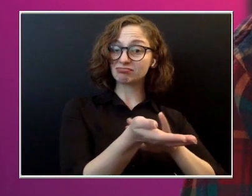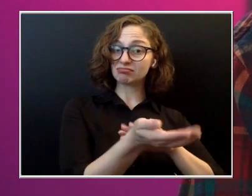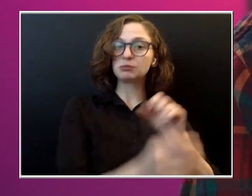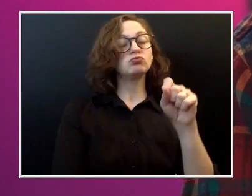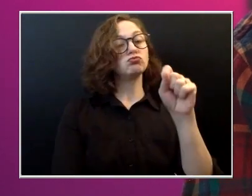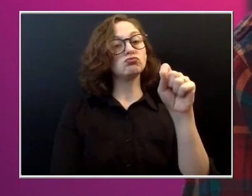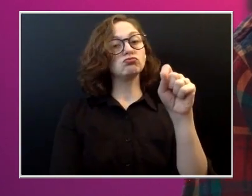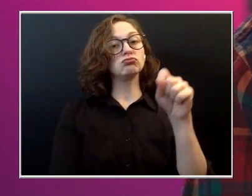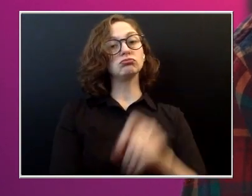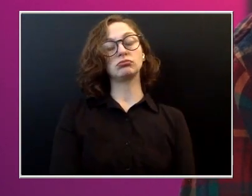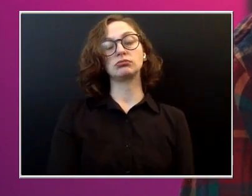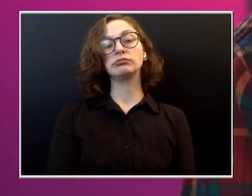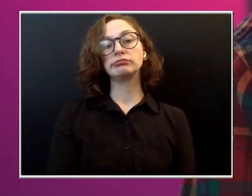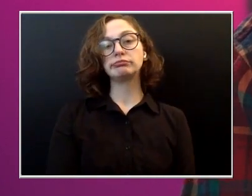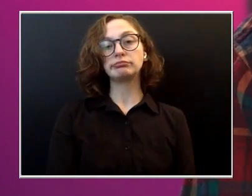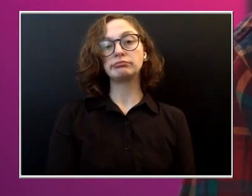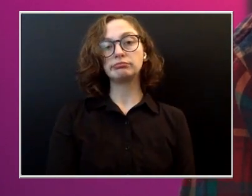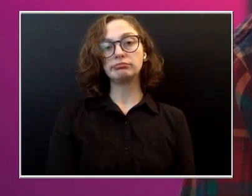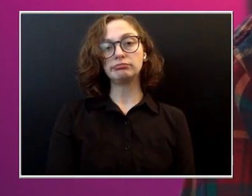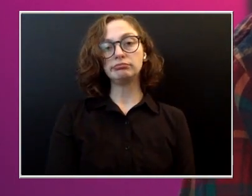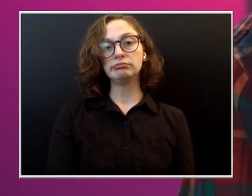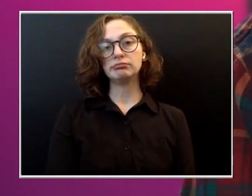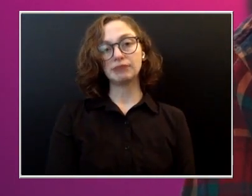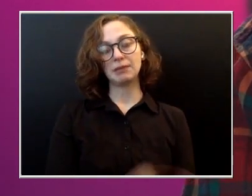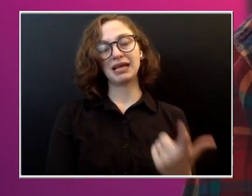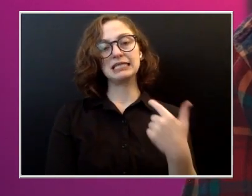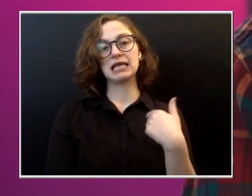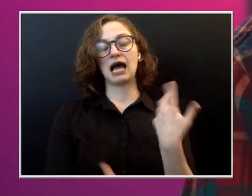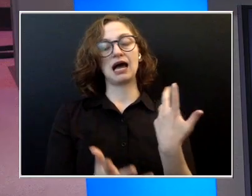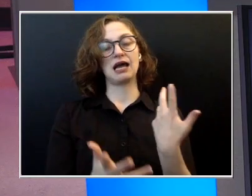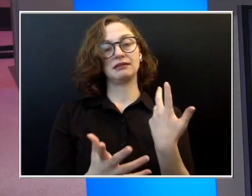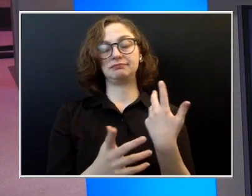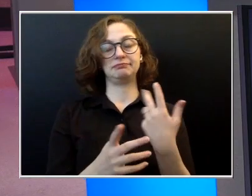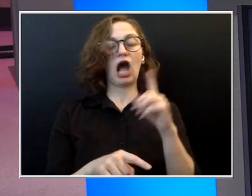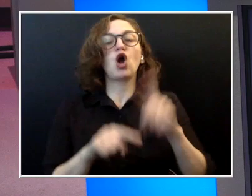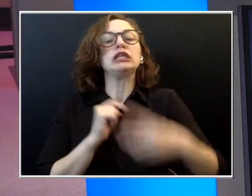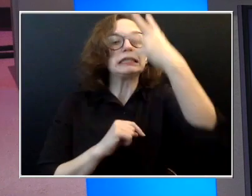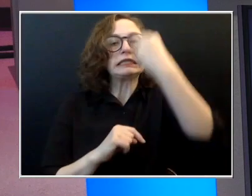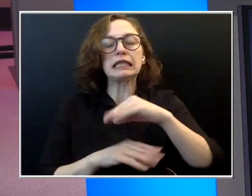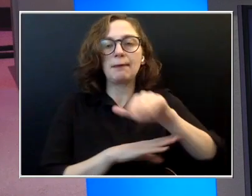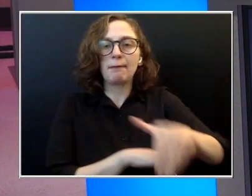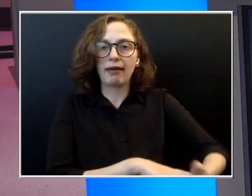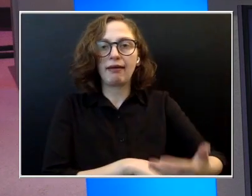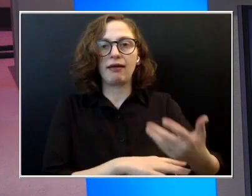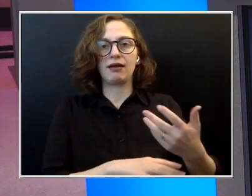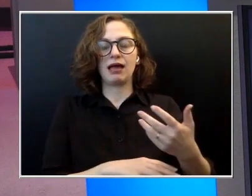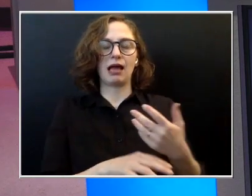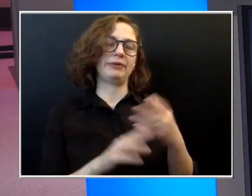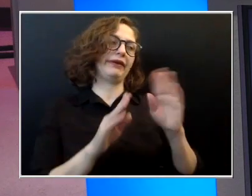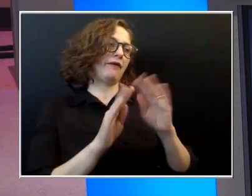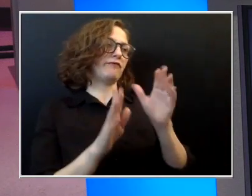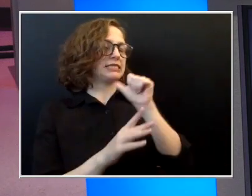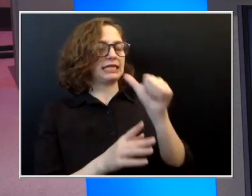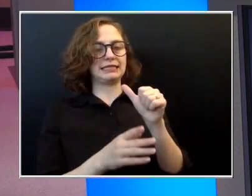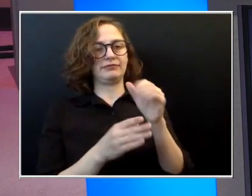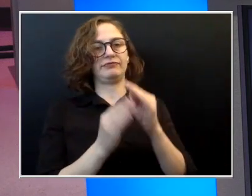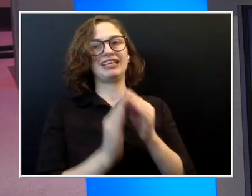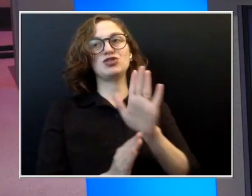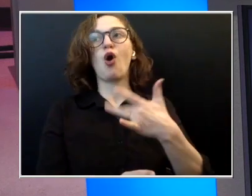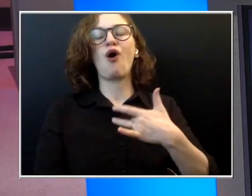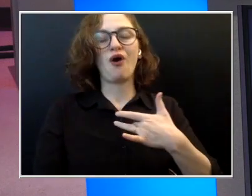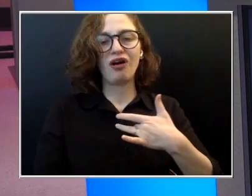was to a point where I was having trouble sleeping at night. But didn't take care of, obviously, the root cause, which was your heart. So do you